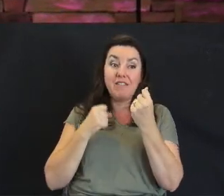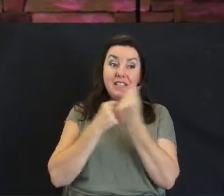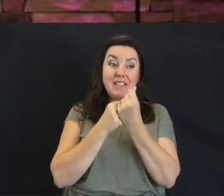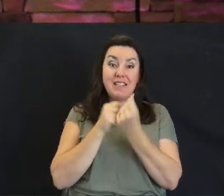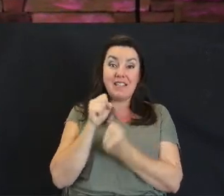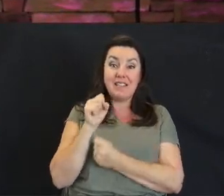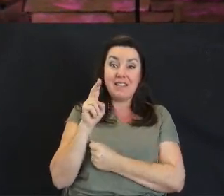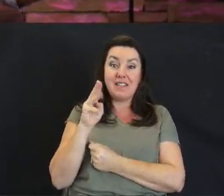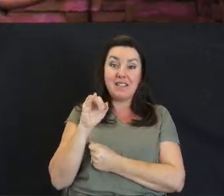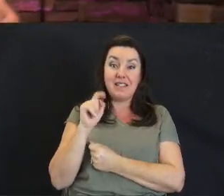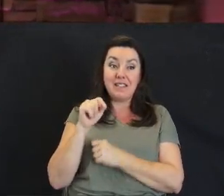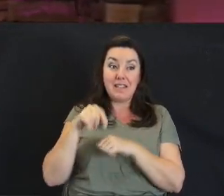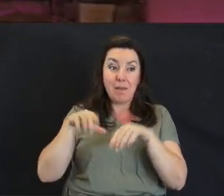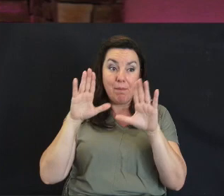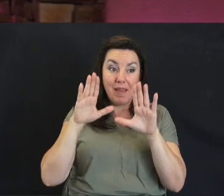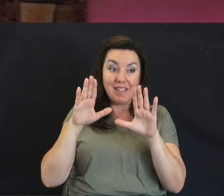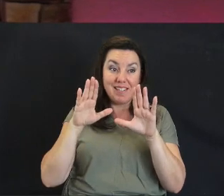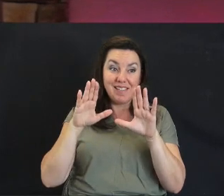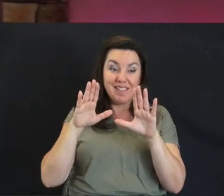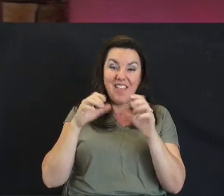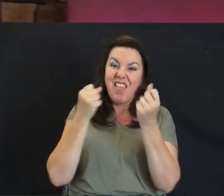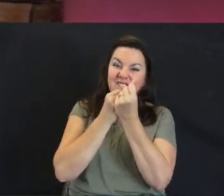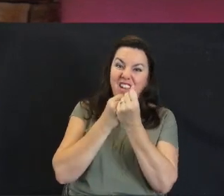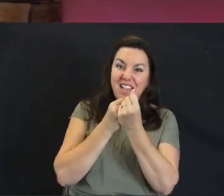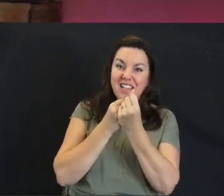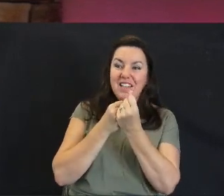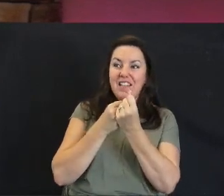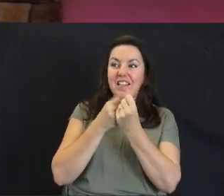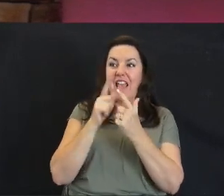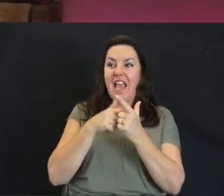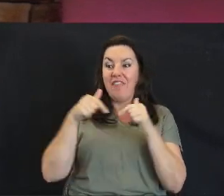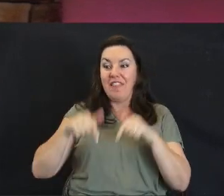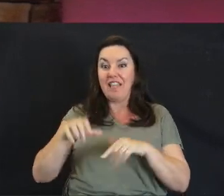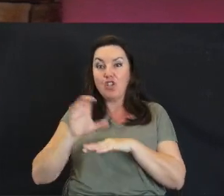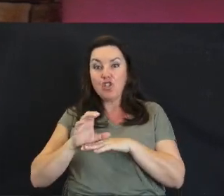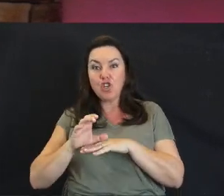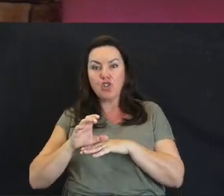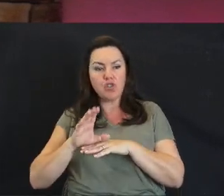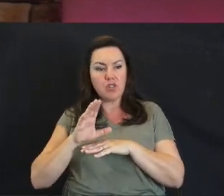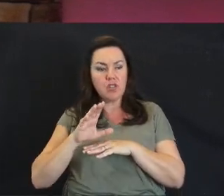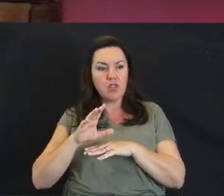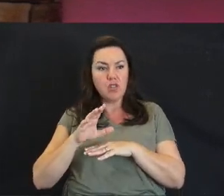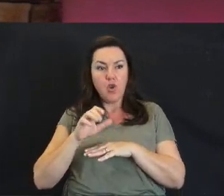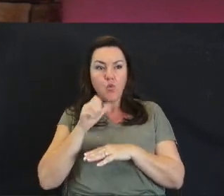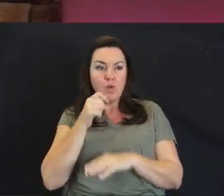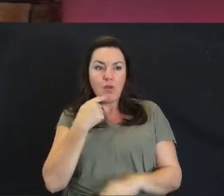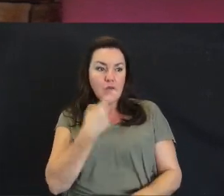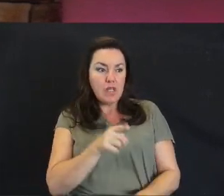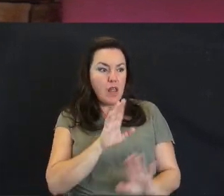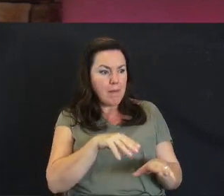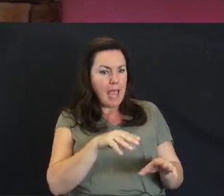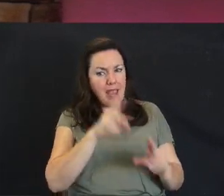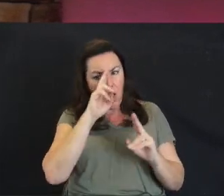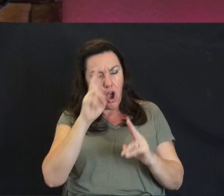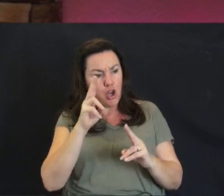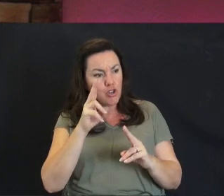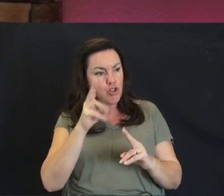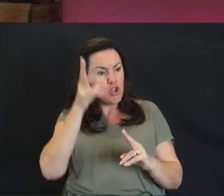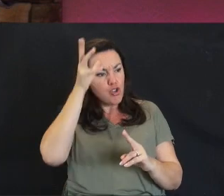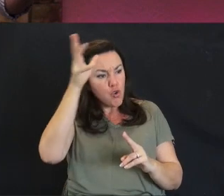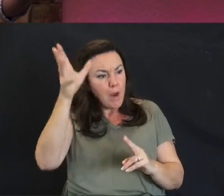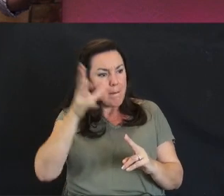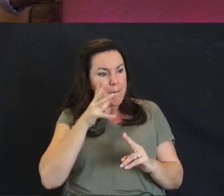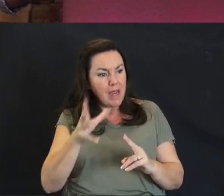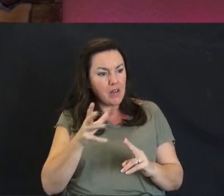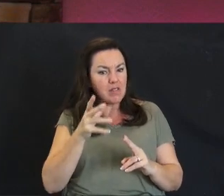calls them to And then they come to church And we tell them Instead of telling them Hey honor your parents Your mothers and fathers And your grandparents Who helped build